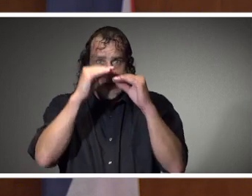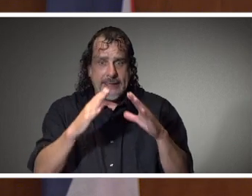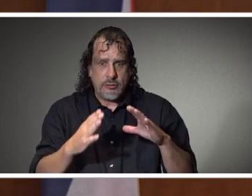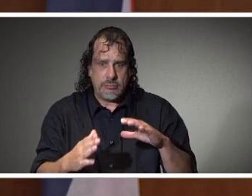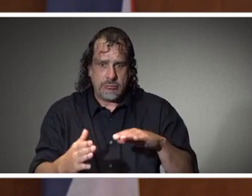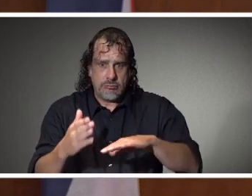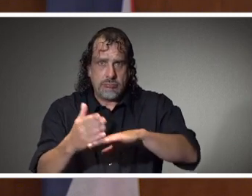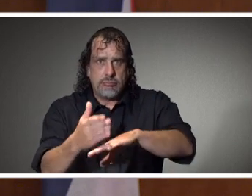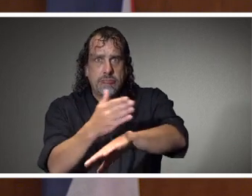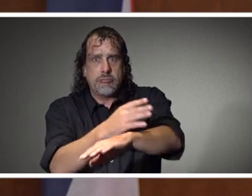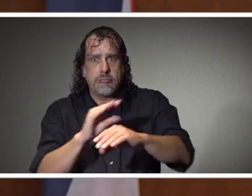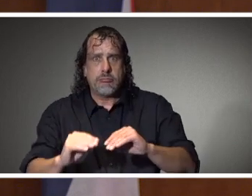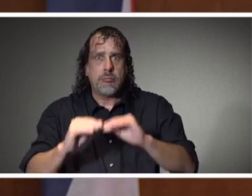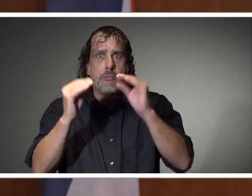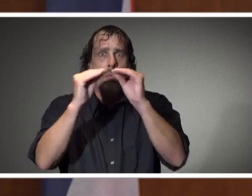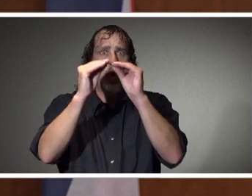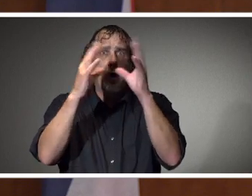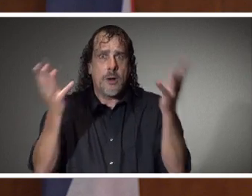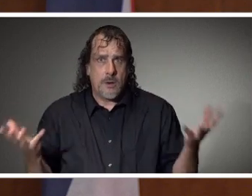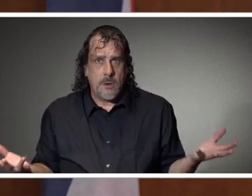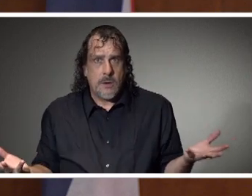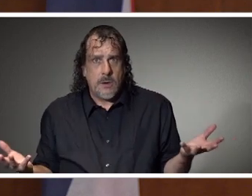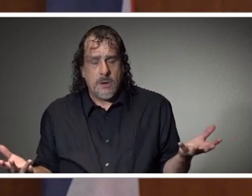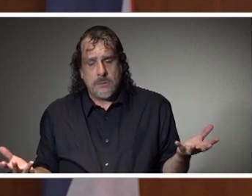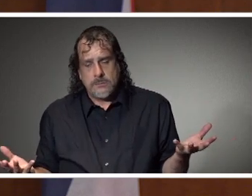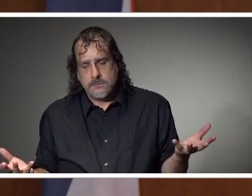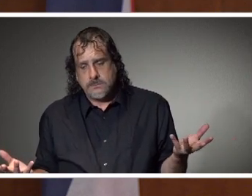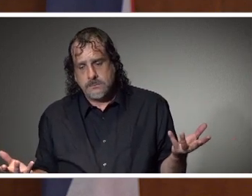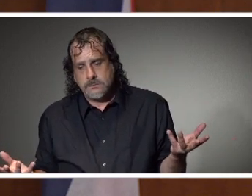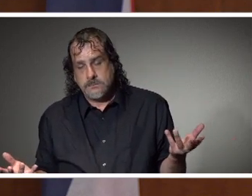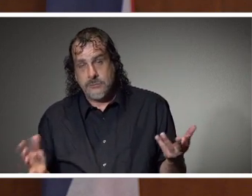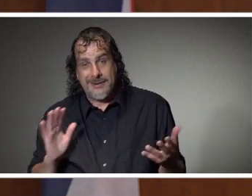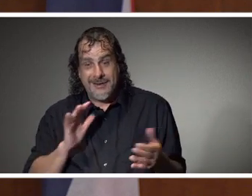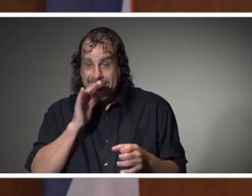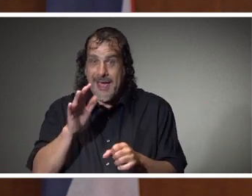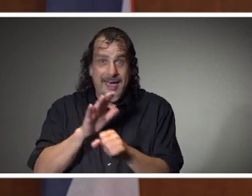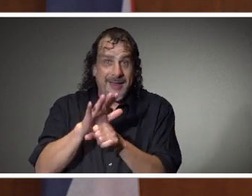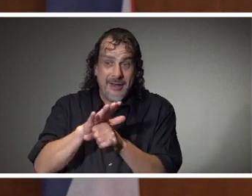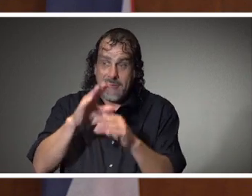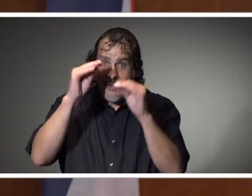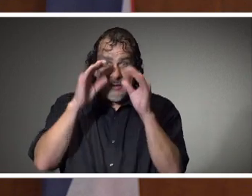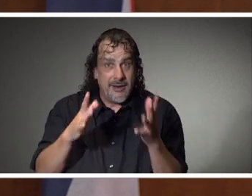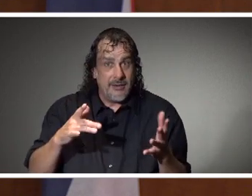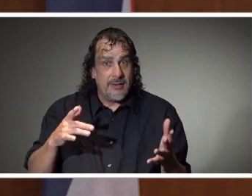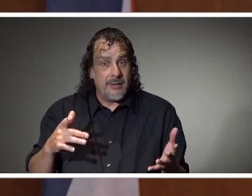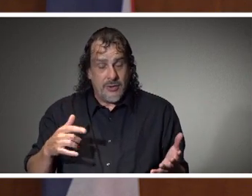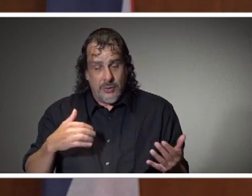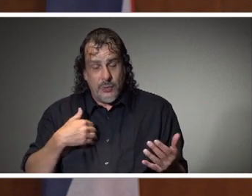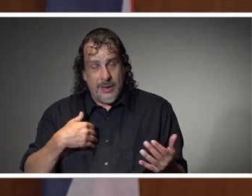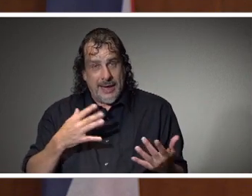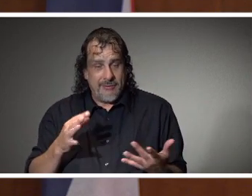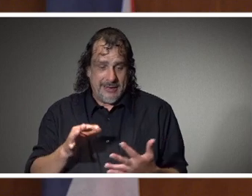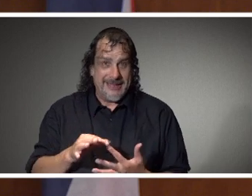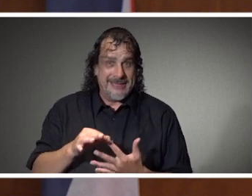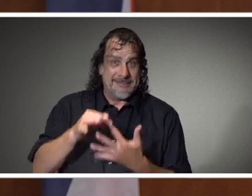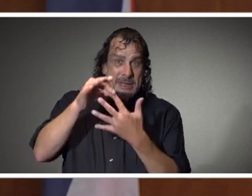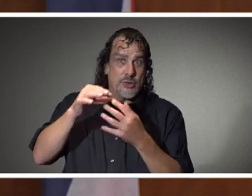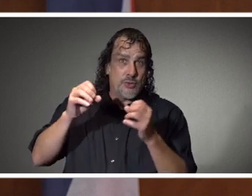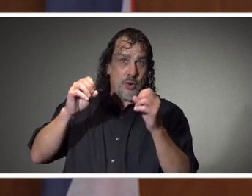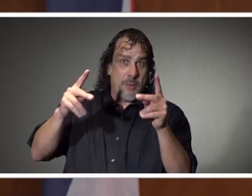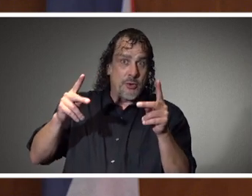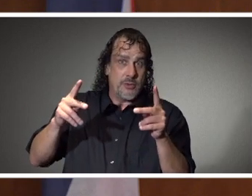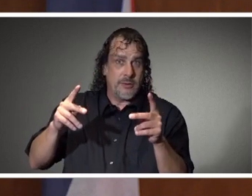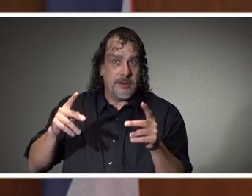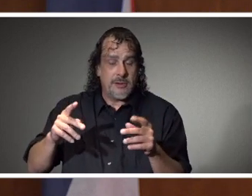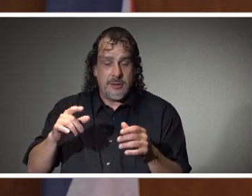teacher shortage. And I will tell you, with respect to teacher shortages, I do think we have a unique opportunity in the light